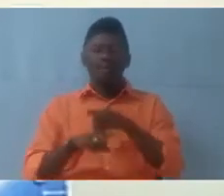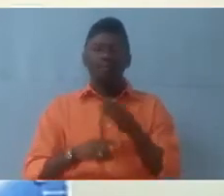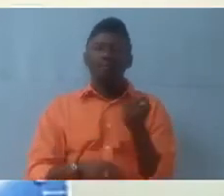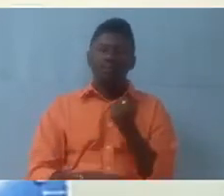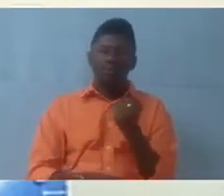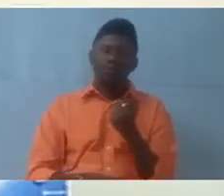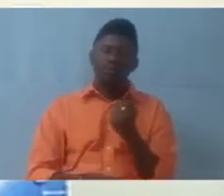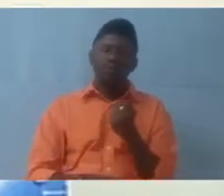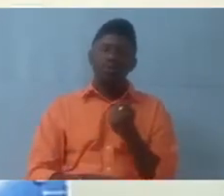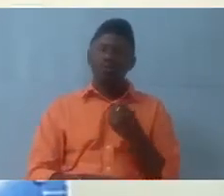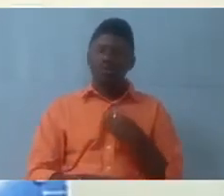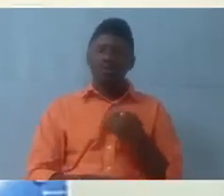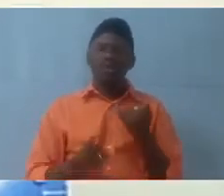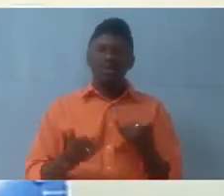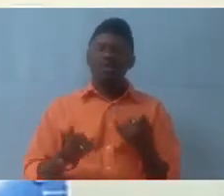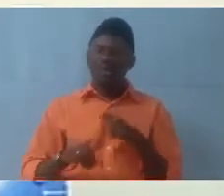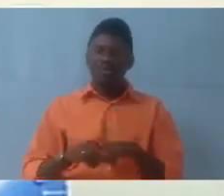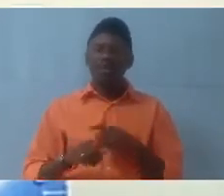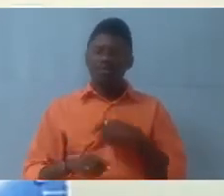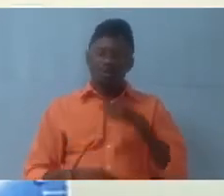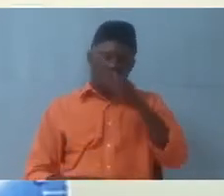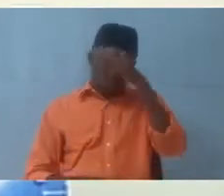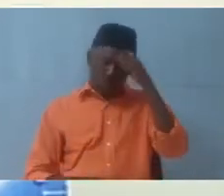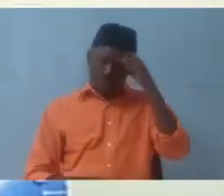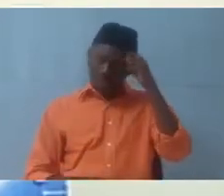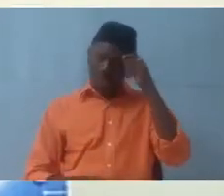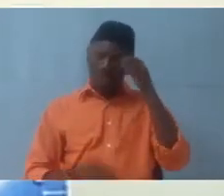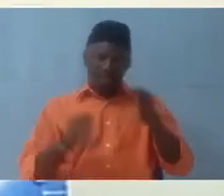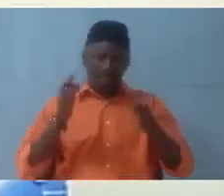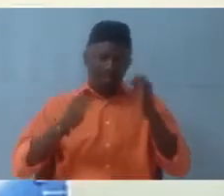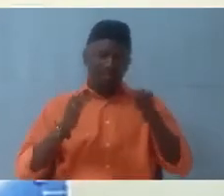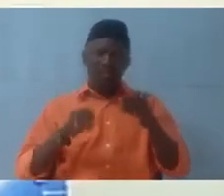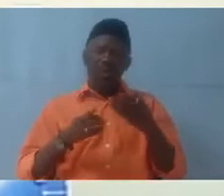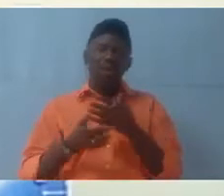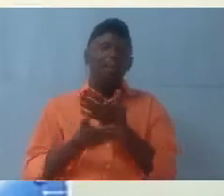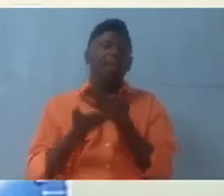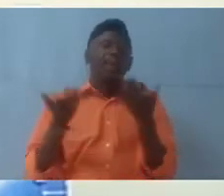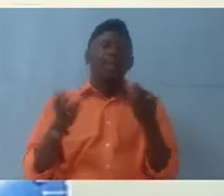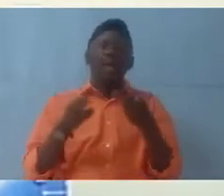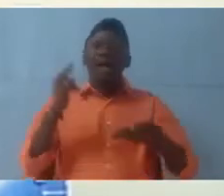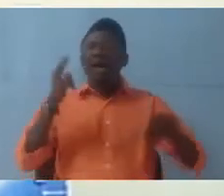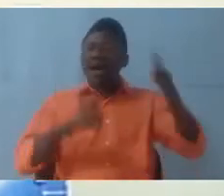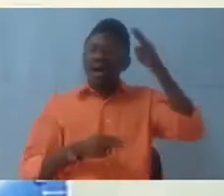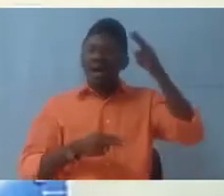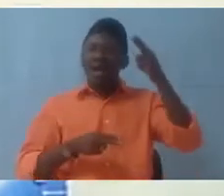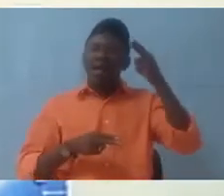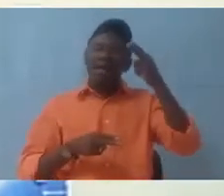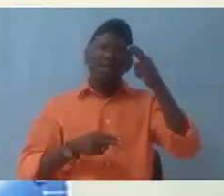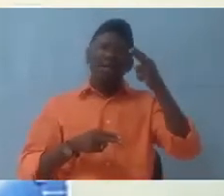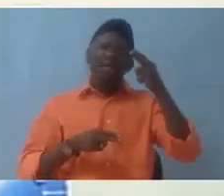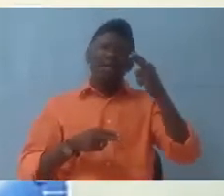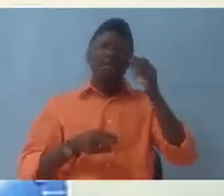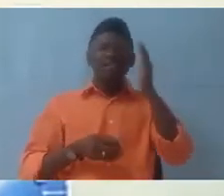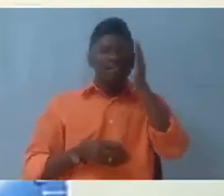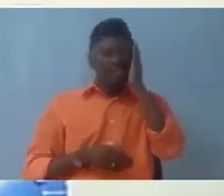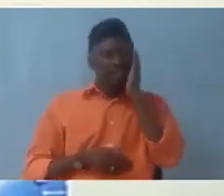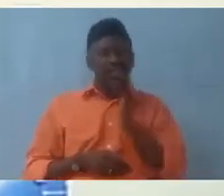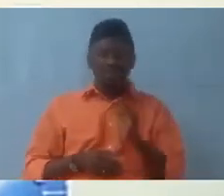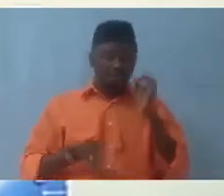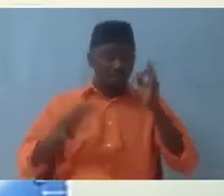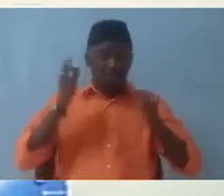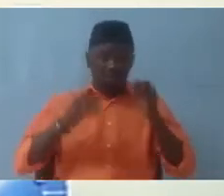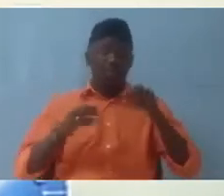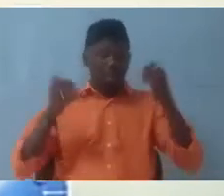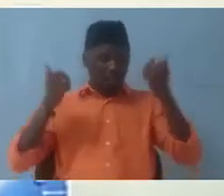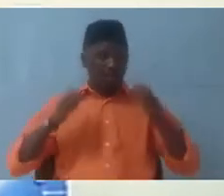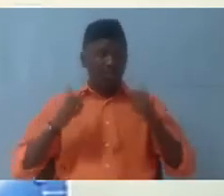I was currently working in a jurisdiction wherein so many high profile cases may come to. Moy rek ne dal ma ngi liggey fi bëre